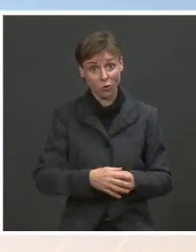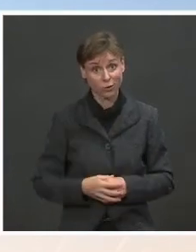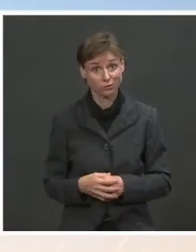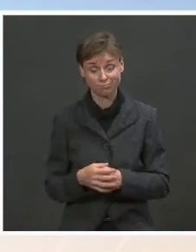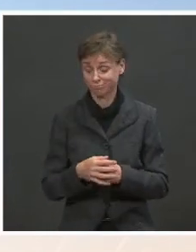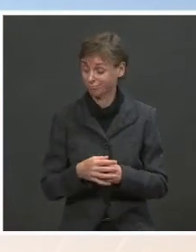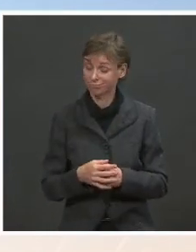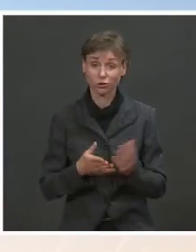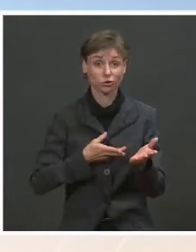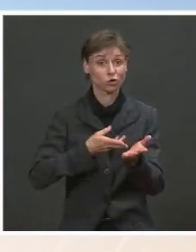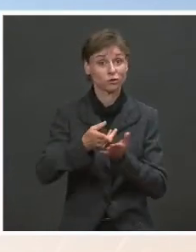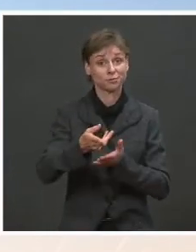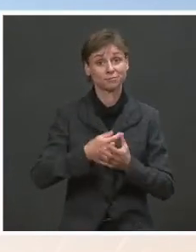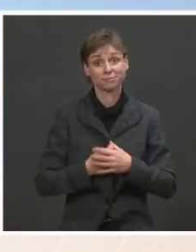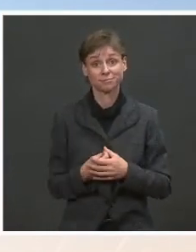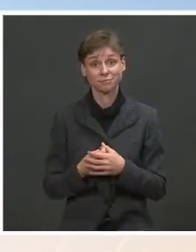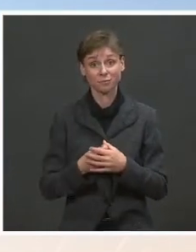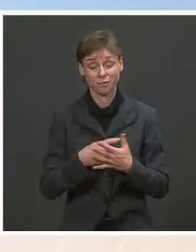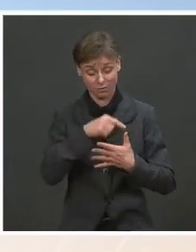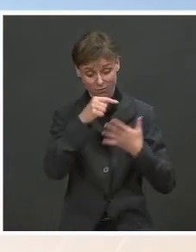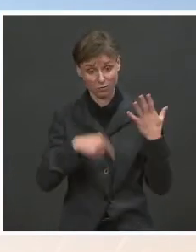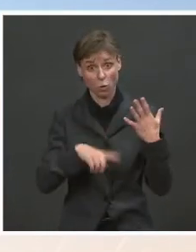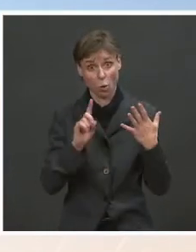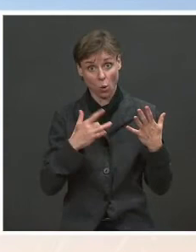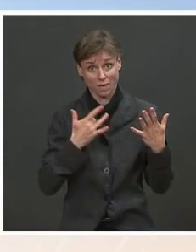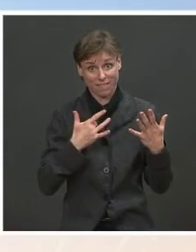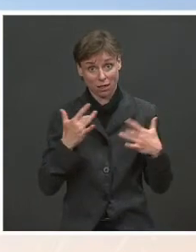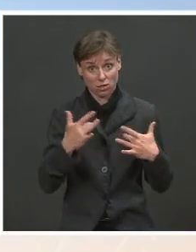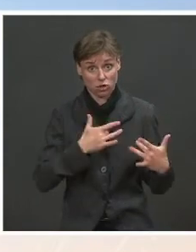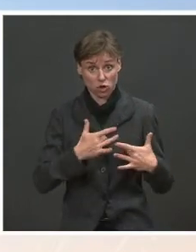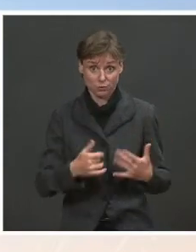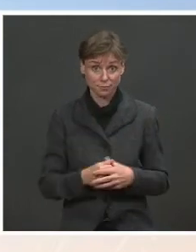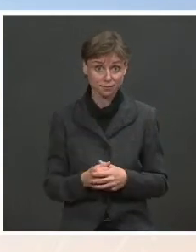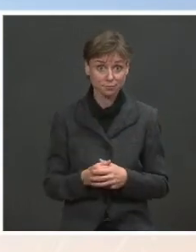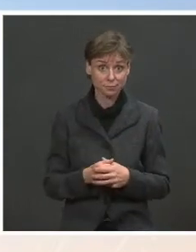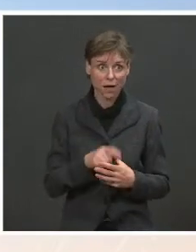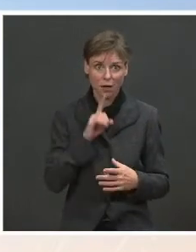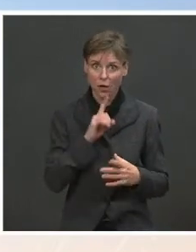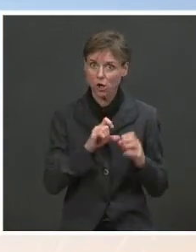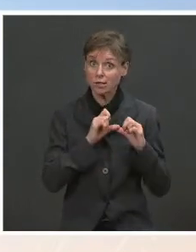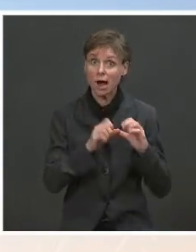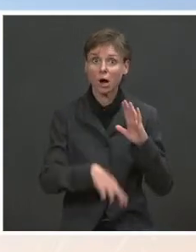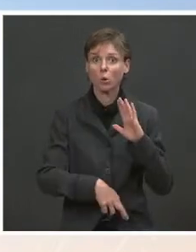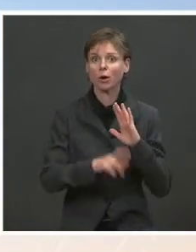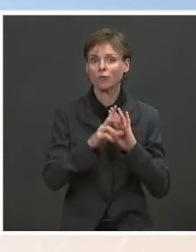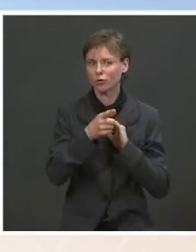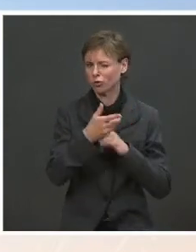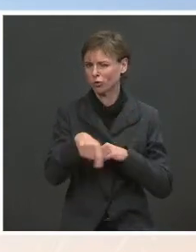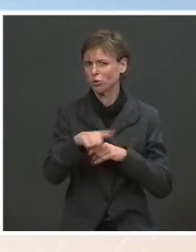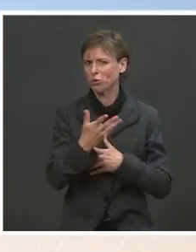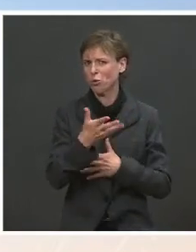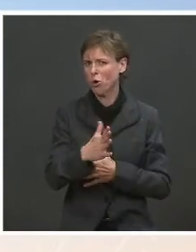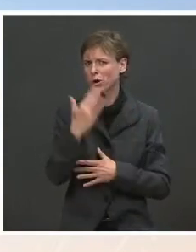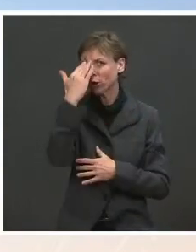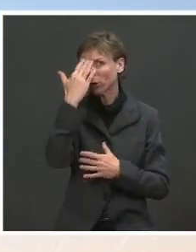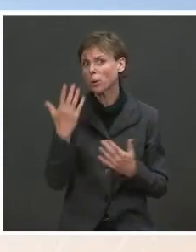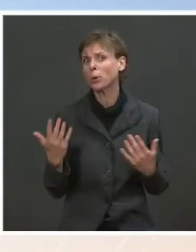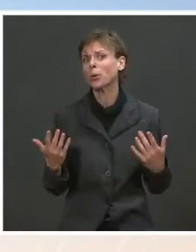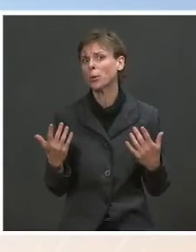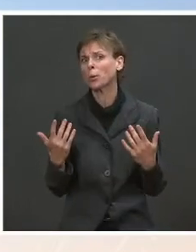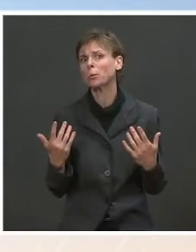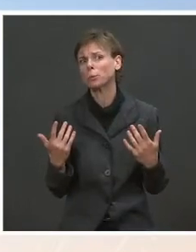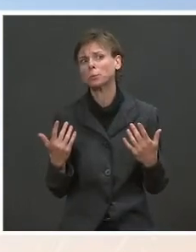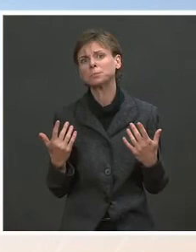direct in areas where we have concerns. As you know, there is an ongoing review, and the president has, while